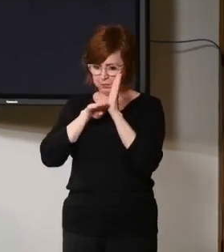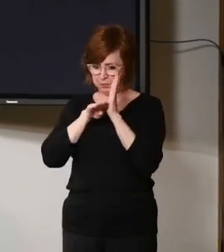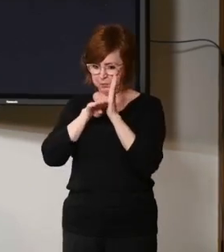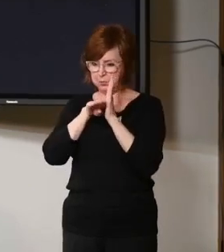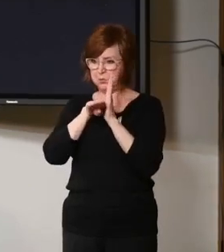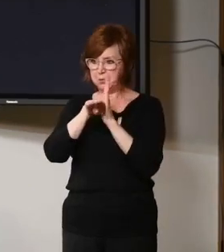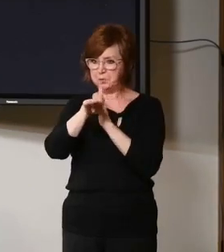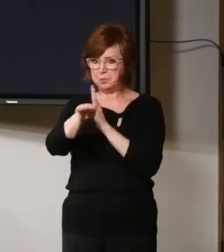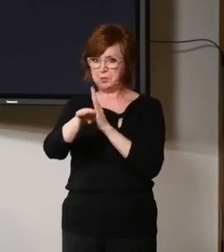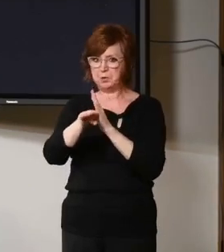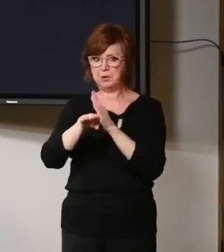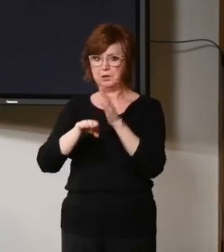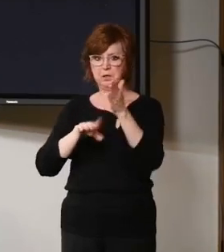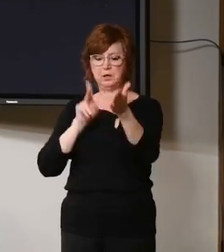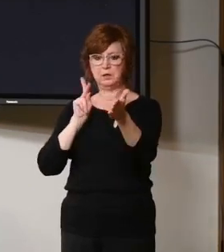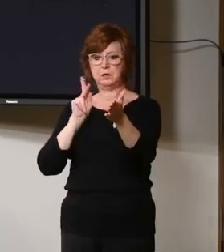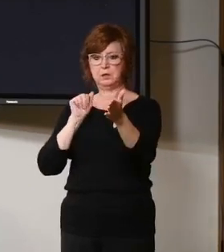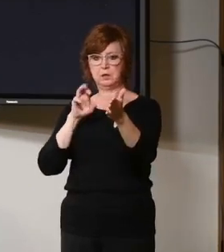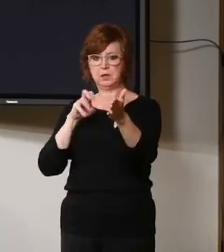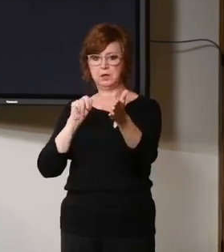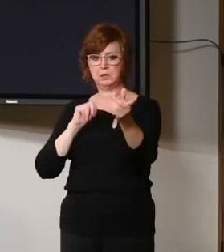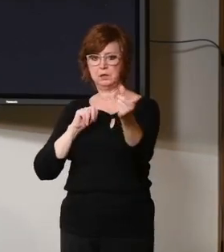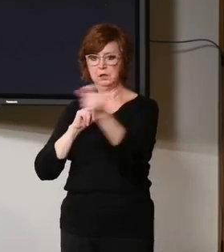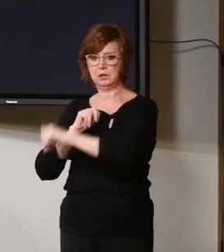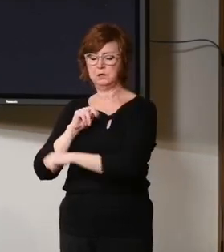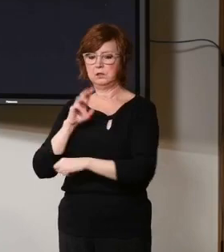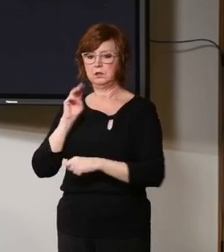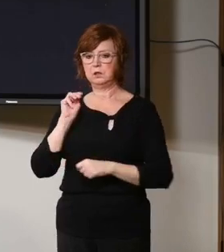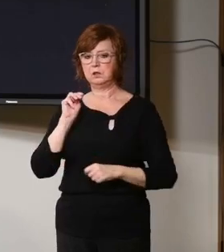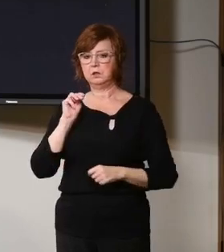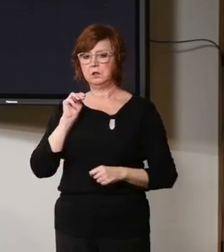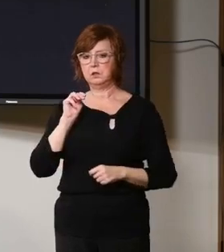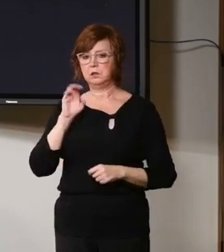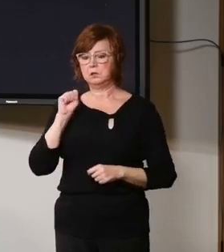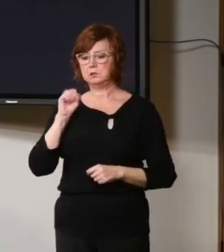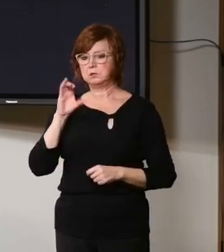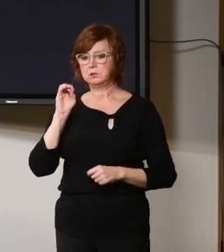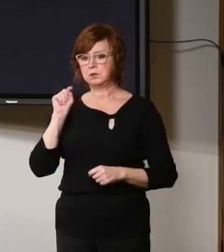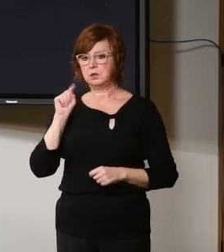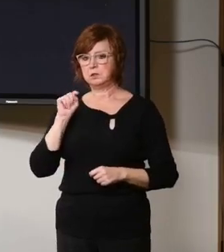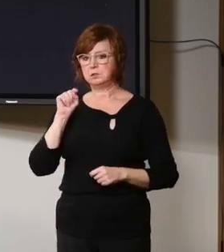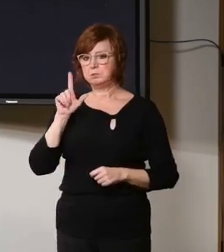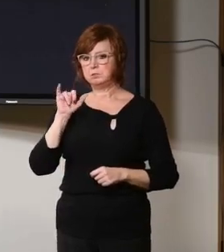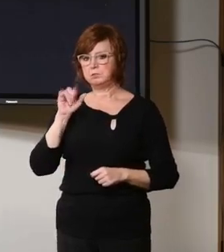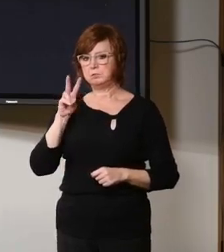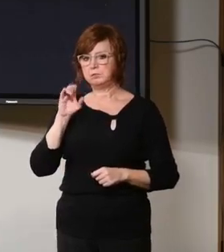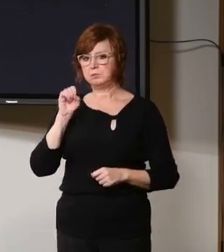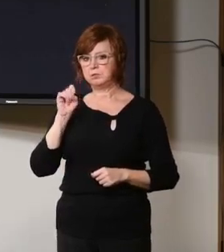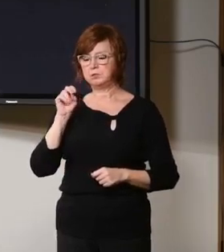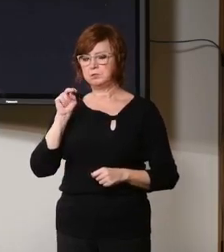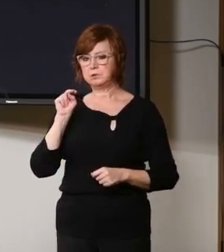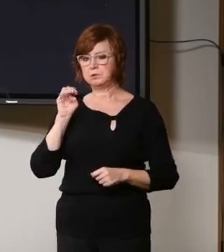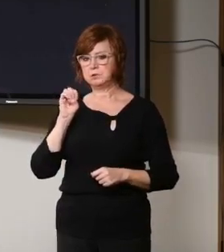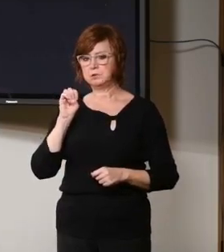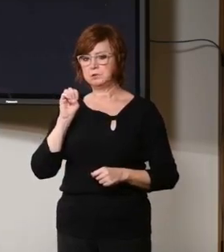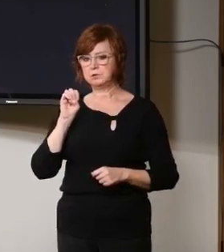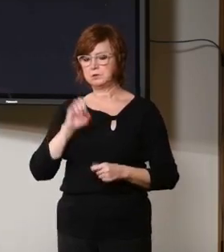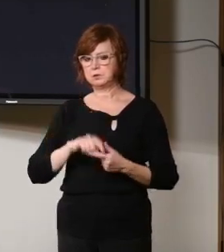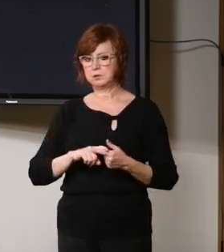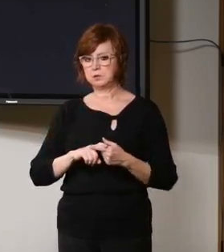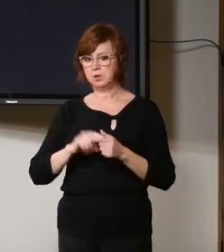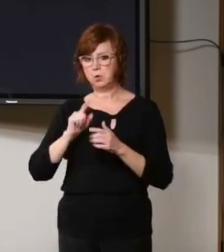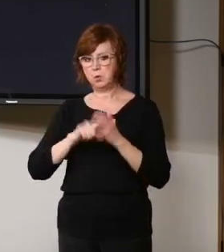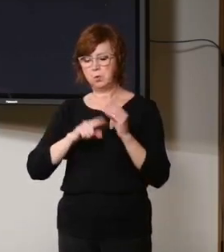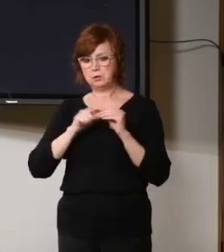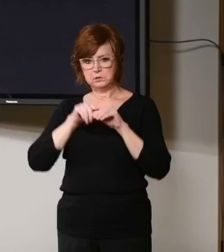Karen? Mr. Livingstone, I just wanted to follow up on the planning, the pandemic planning. Is the rural